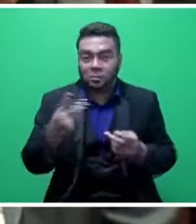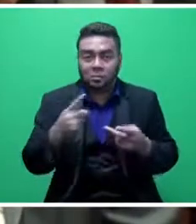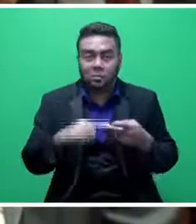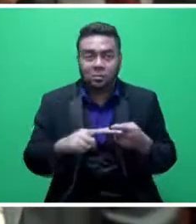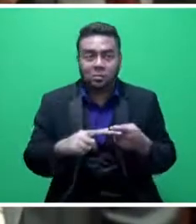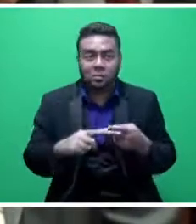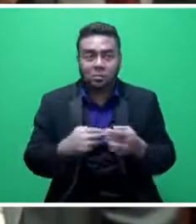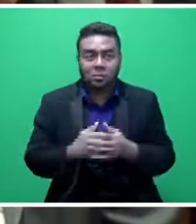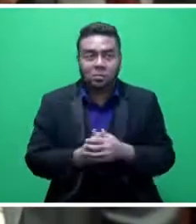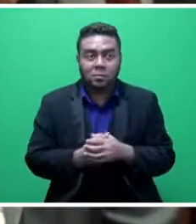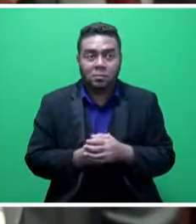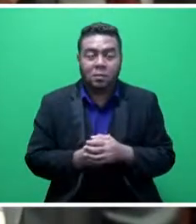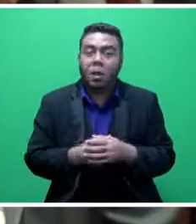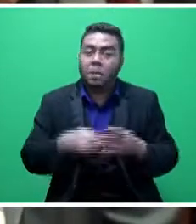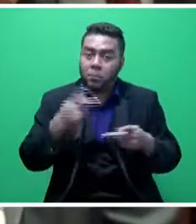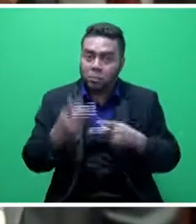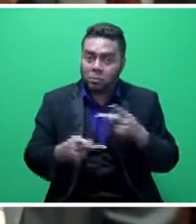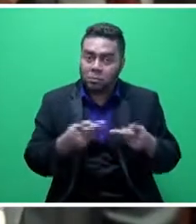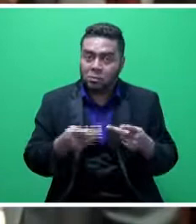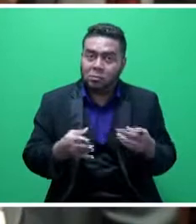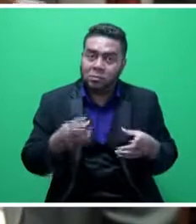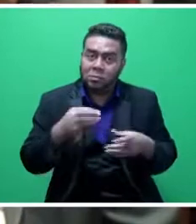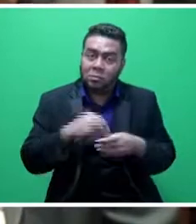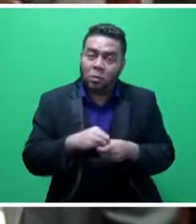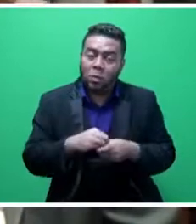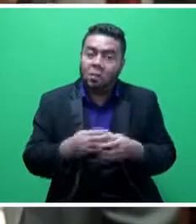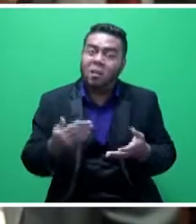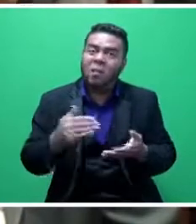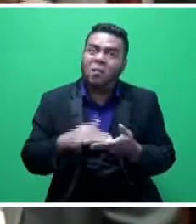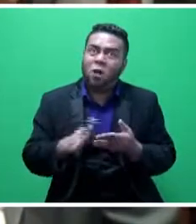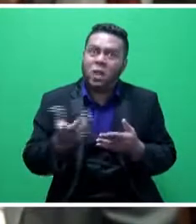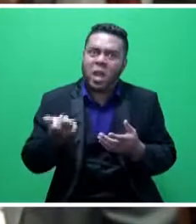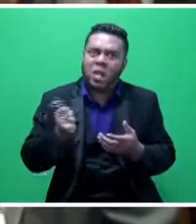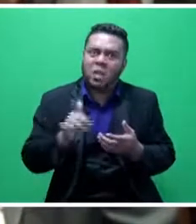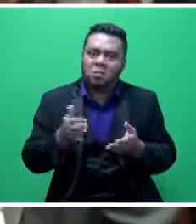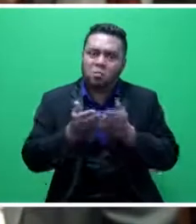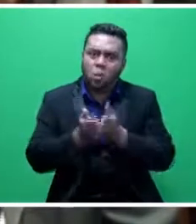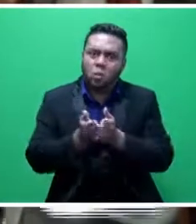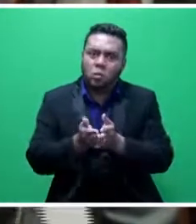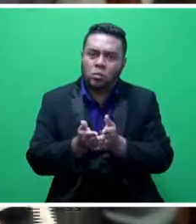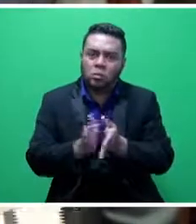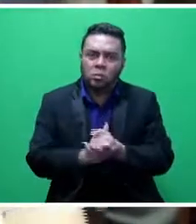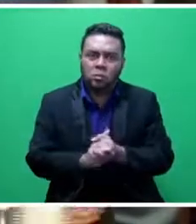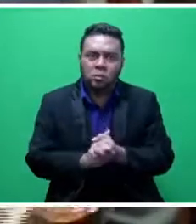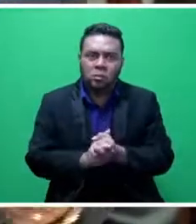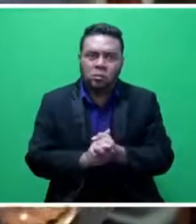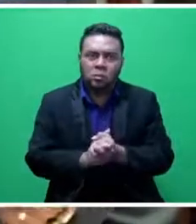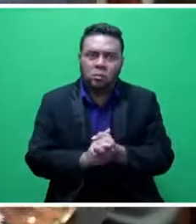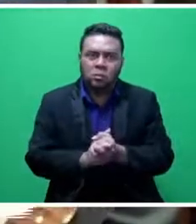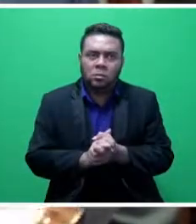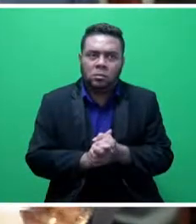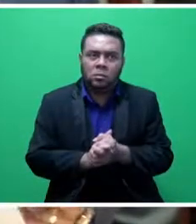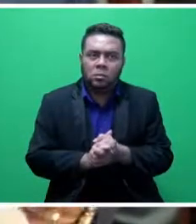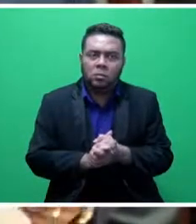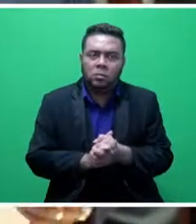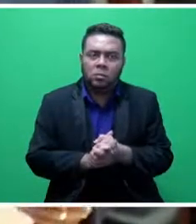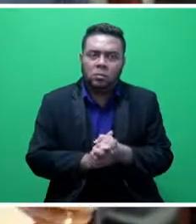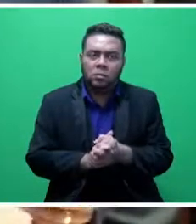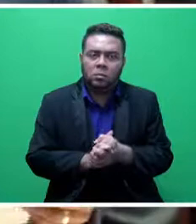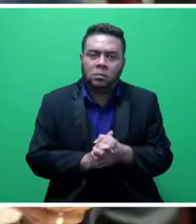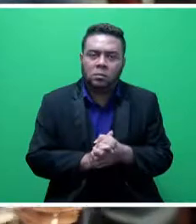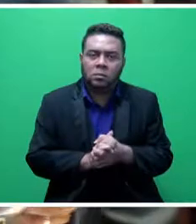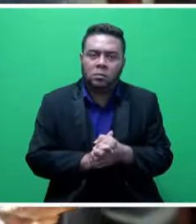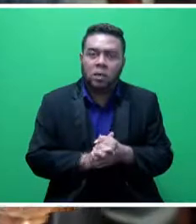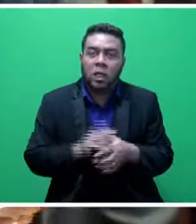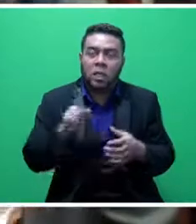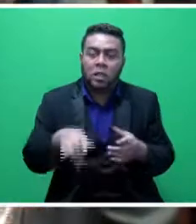there are procedures in place in relation to the arrival of any ship or aircraft in Fiji that must be undertaken by the master of the ship or aircraft.